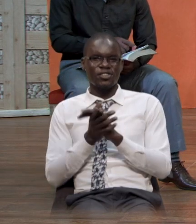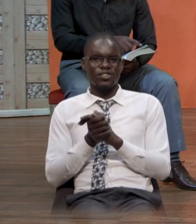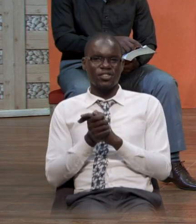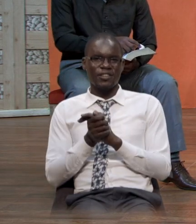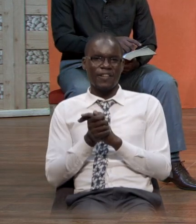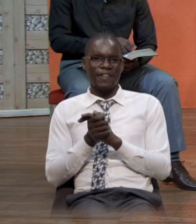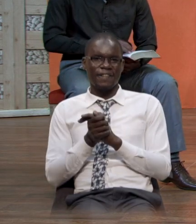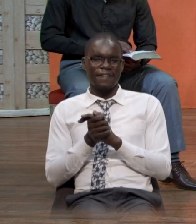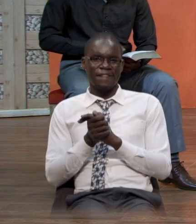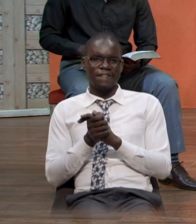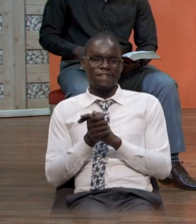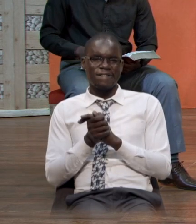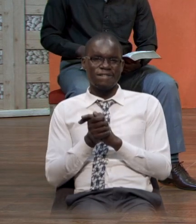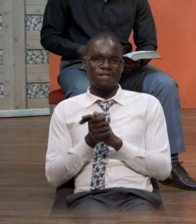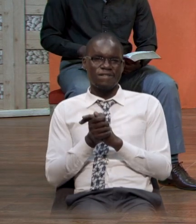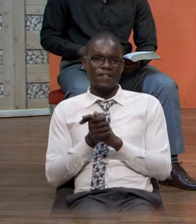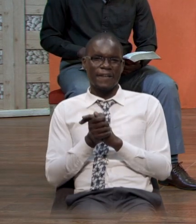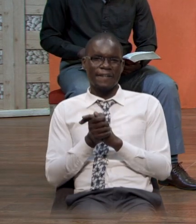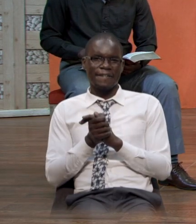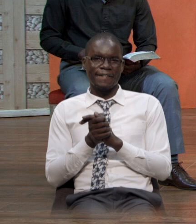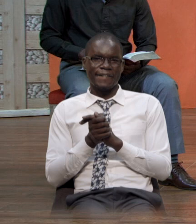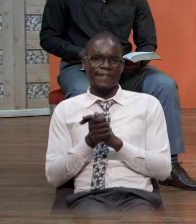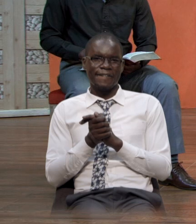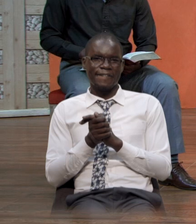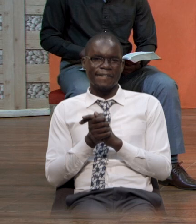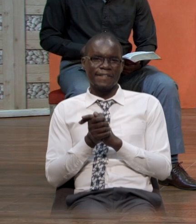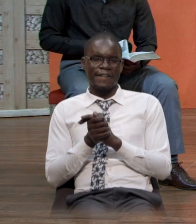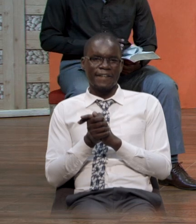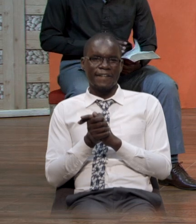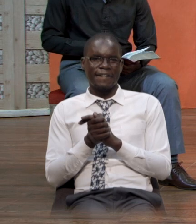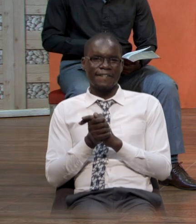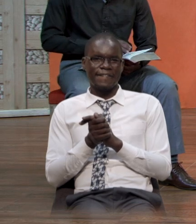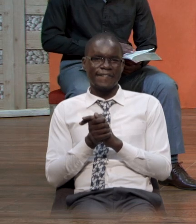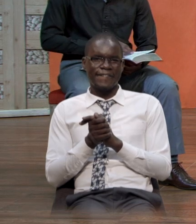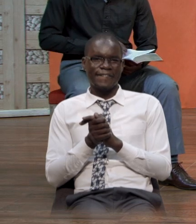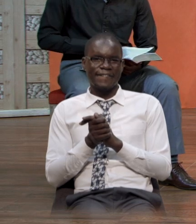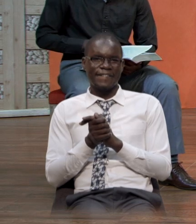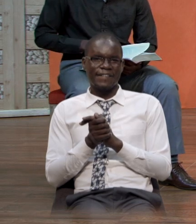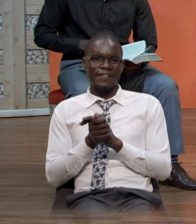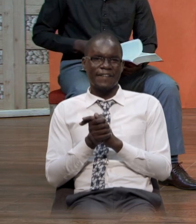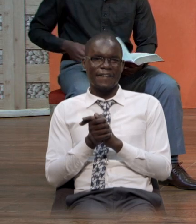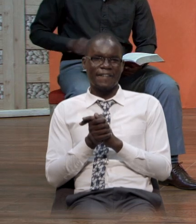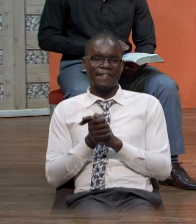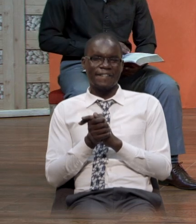away. No, not Romans. Starts with a P. A P.